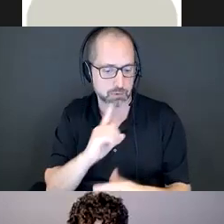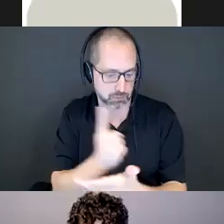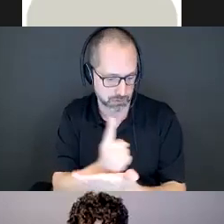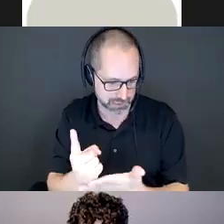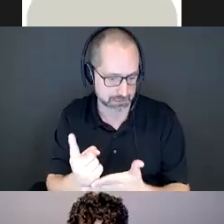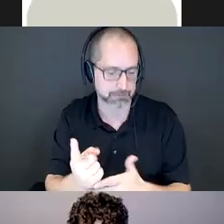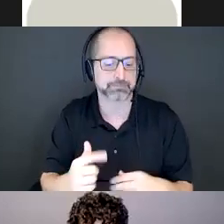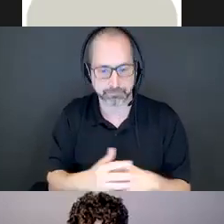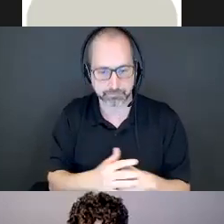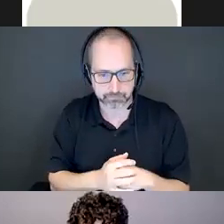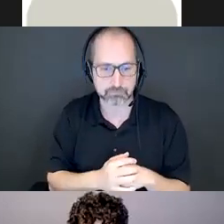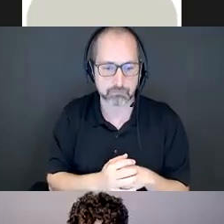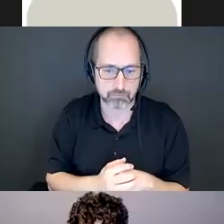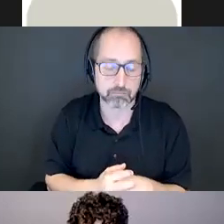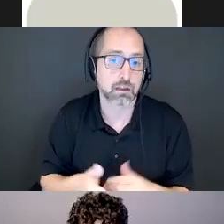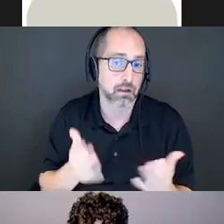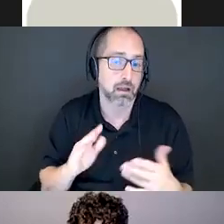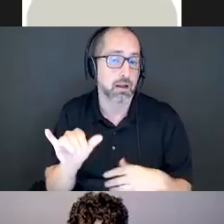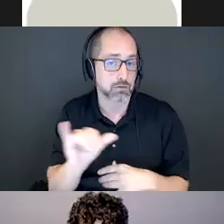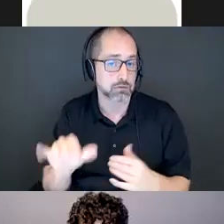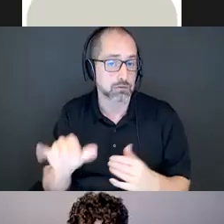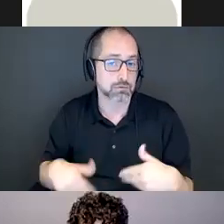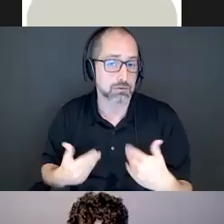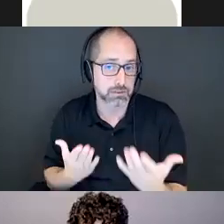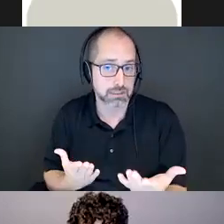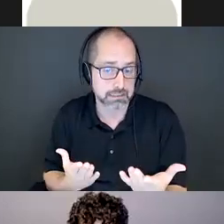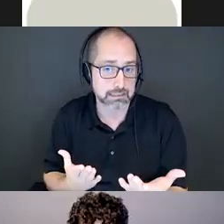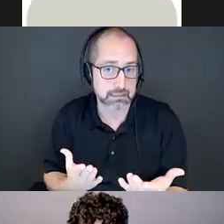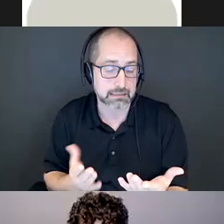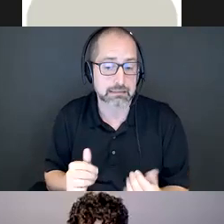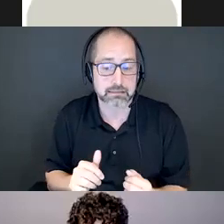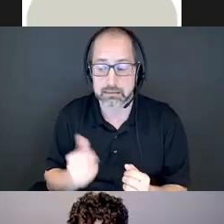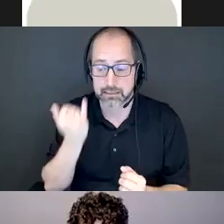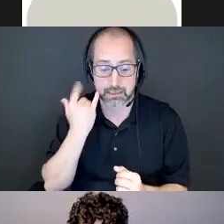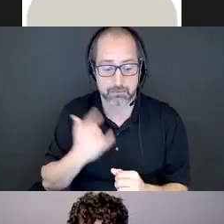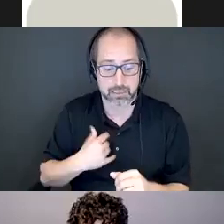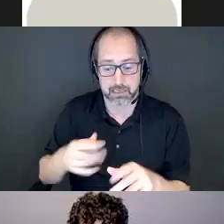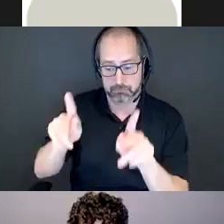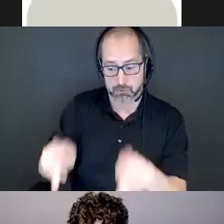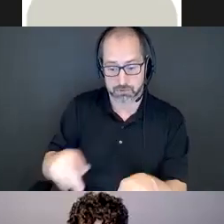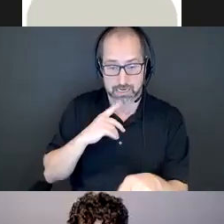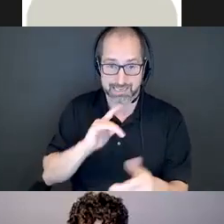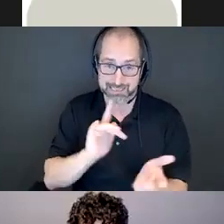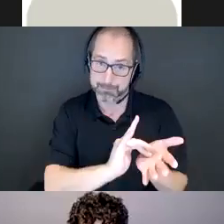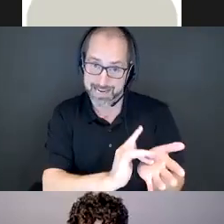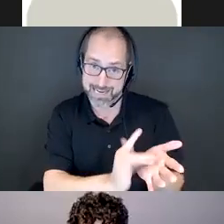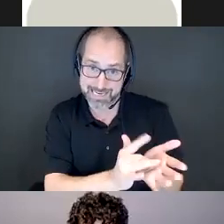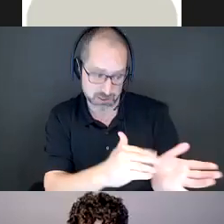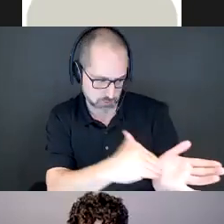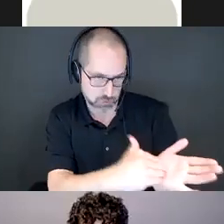the guidelines is that we suggest that if the person has multiple medications, comorbid health